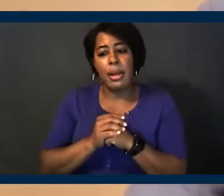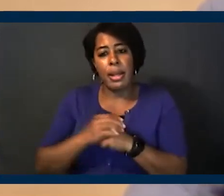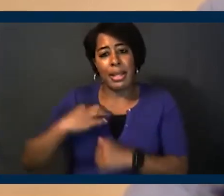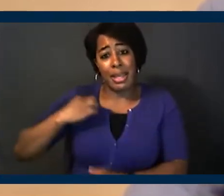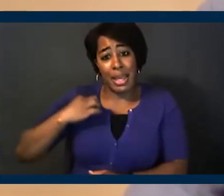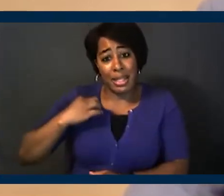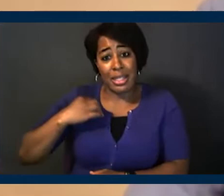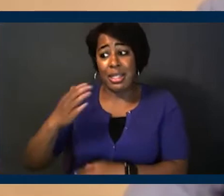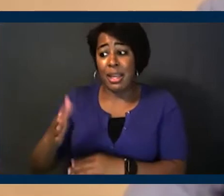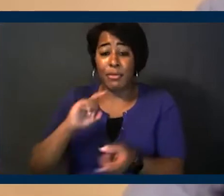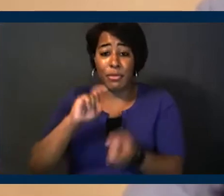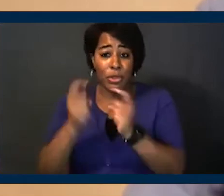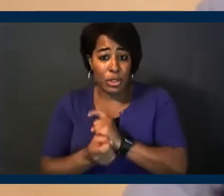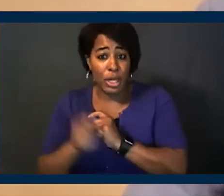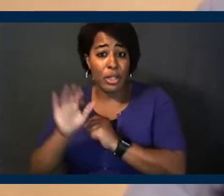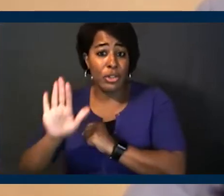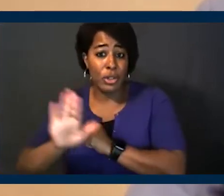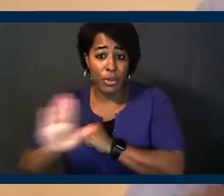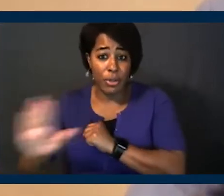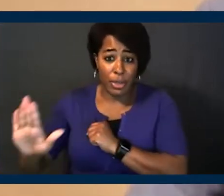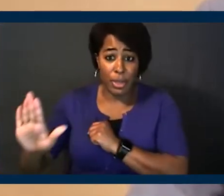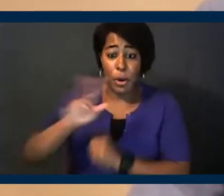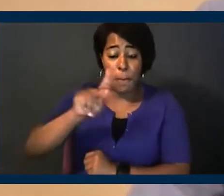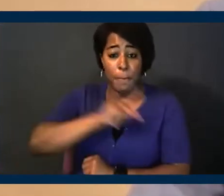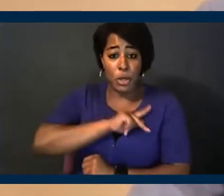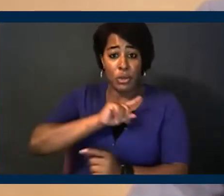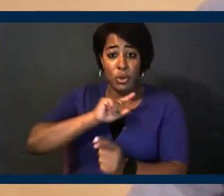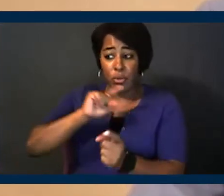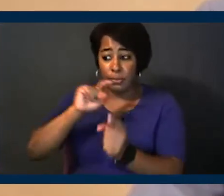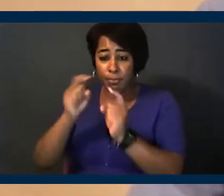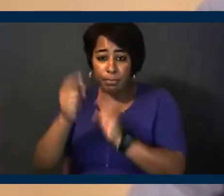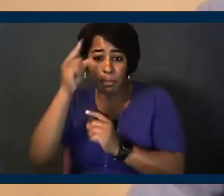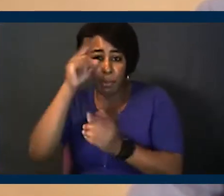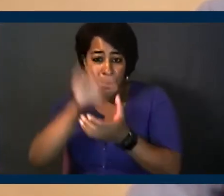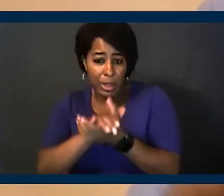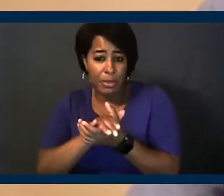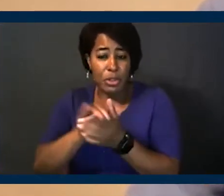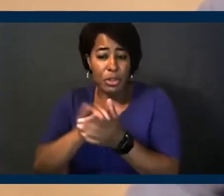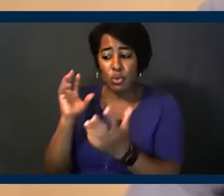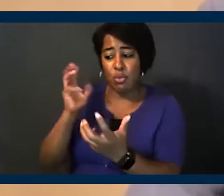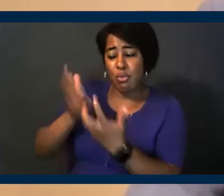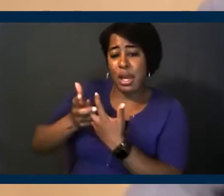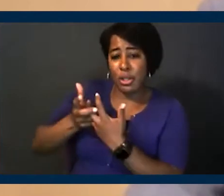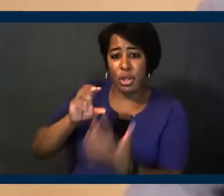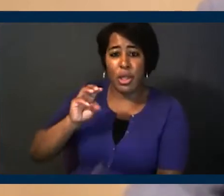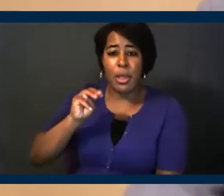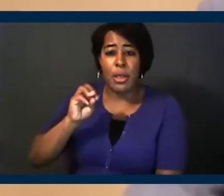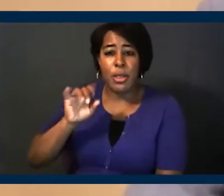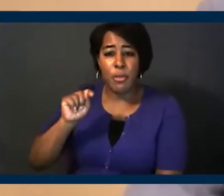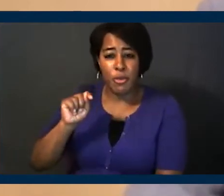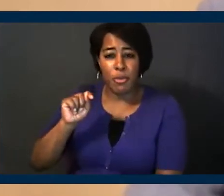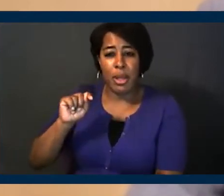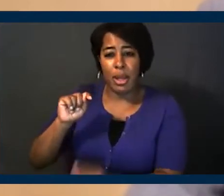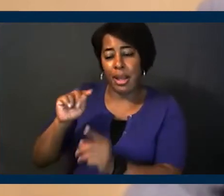positions, performative or not, to move with the changing demands of the movement and how we look at Black issues. So I